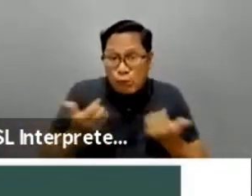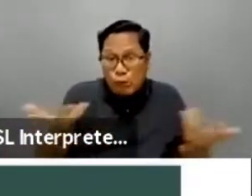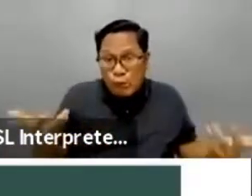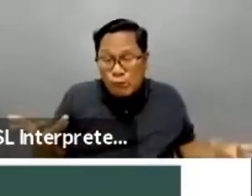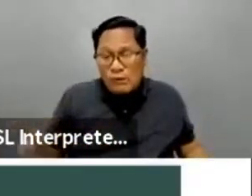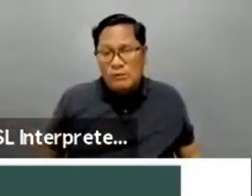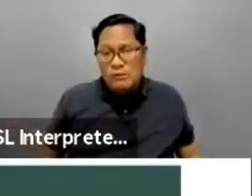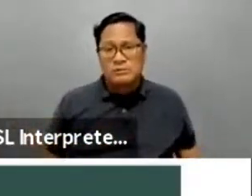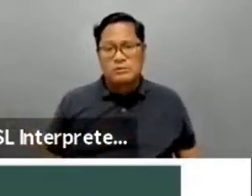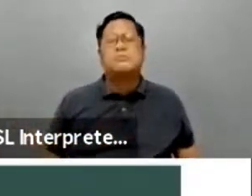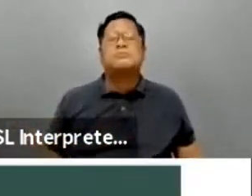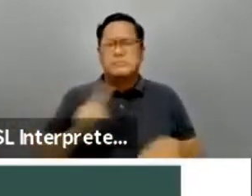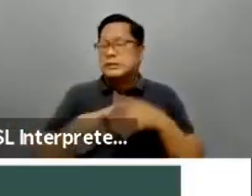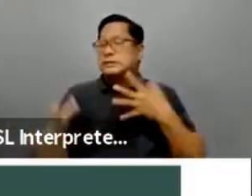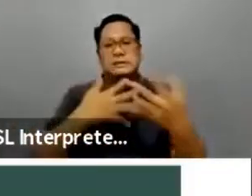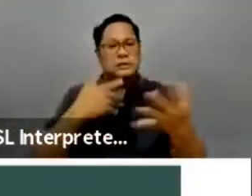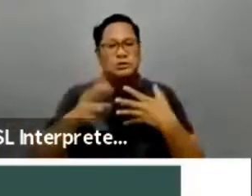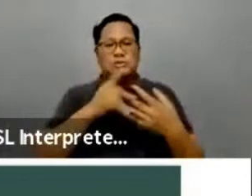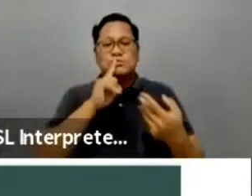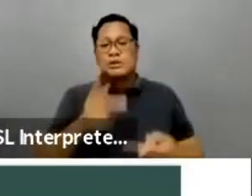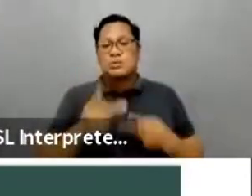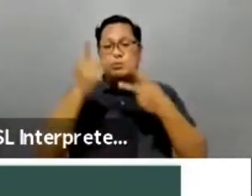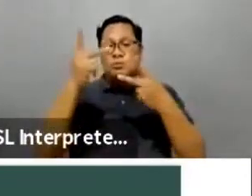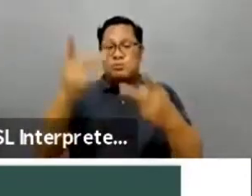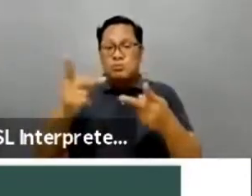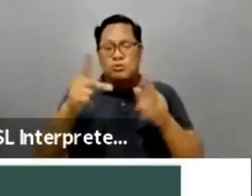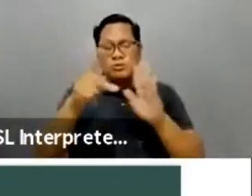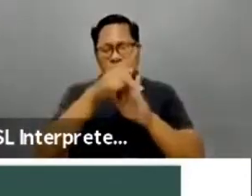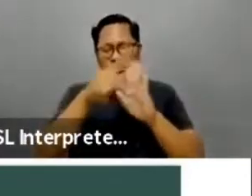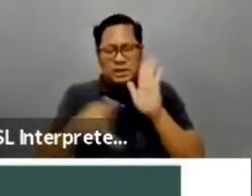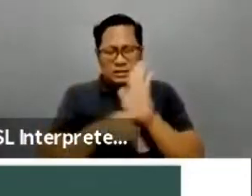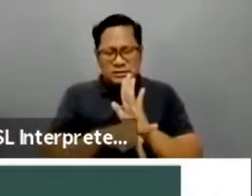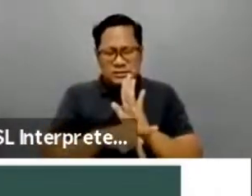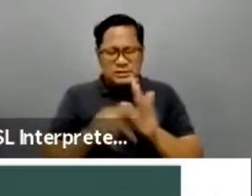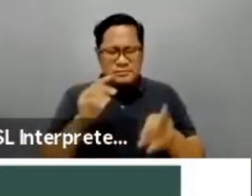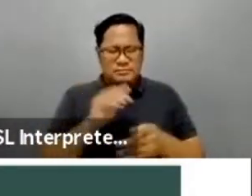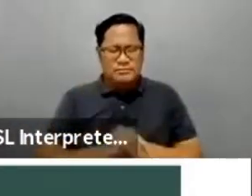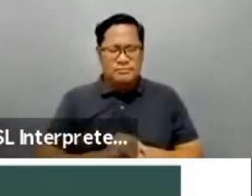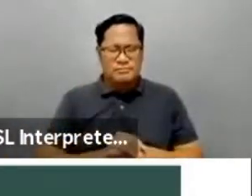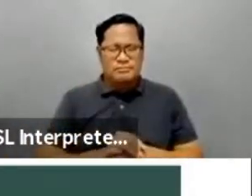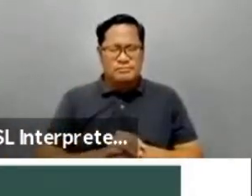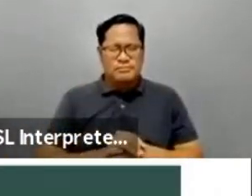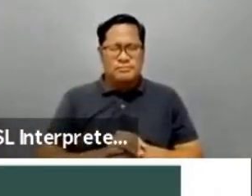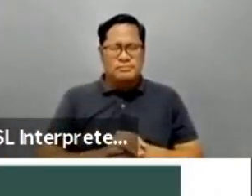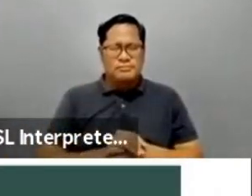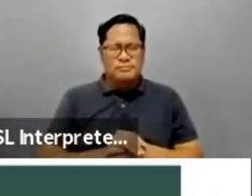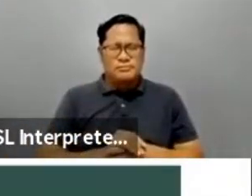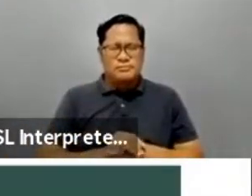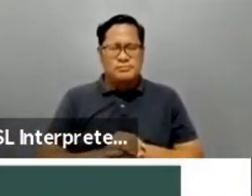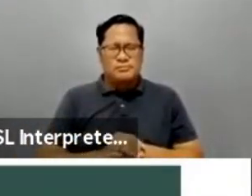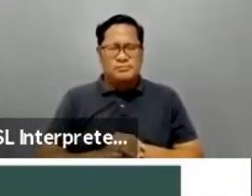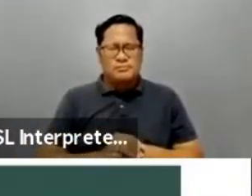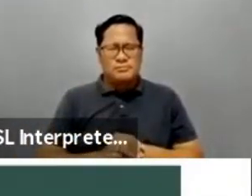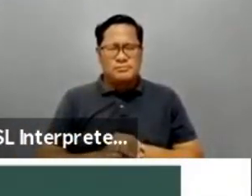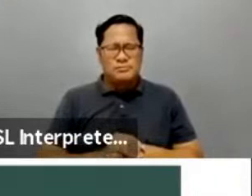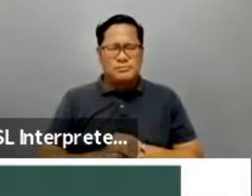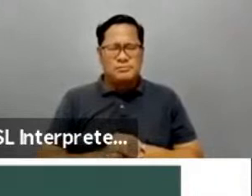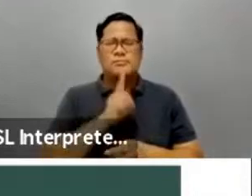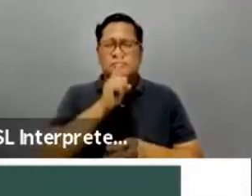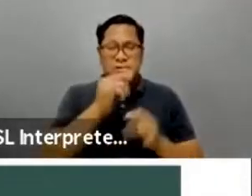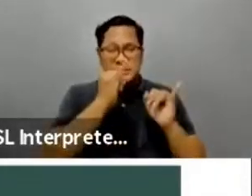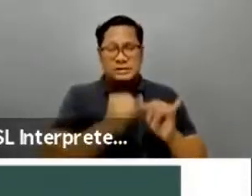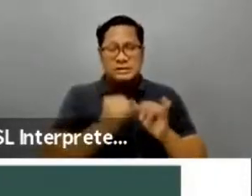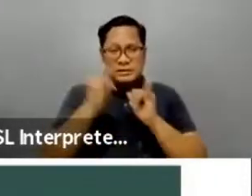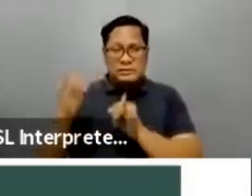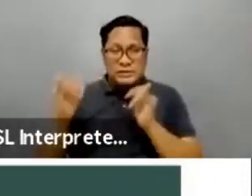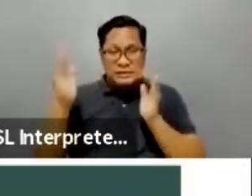But anyway, this is the proposed policy. I-merge mo lahat yan. The DOH, the individual level services,